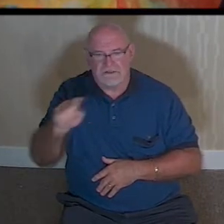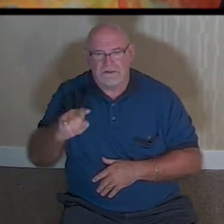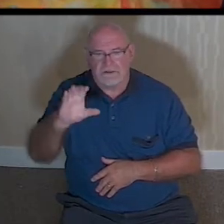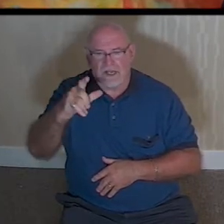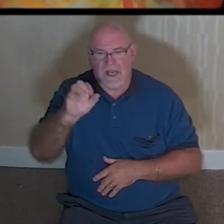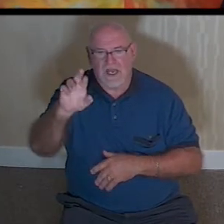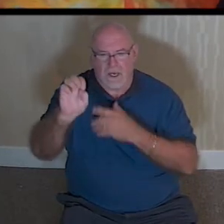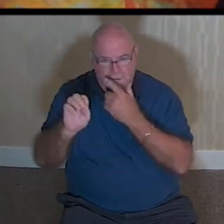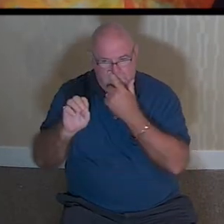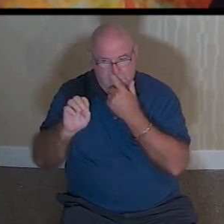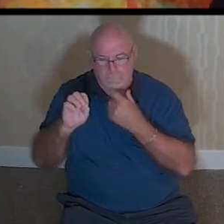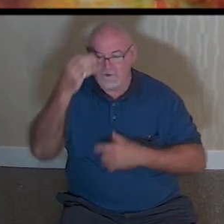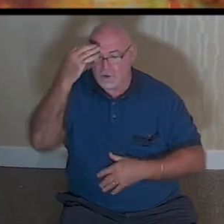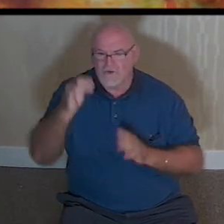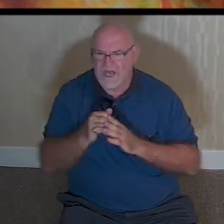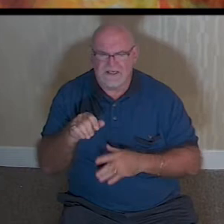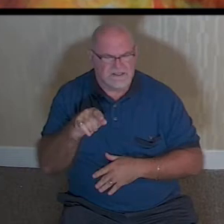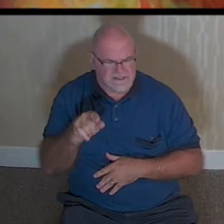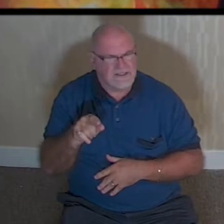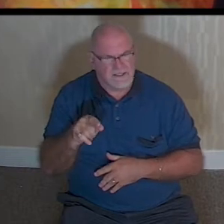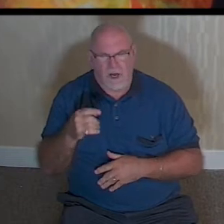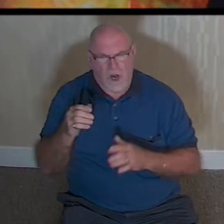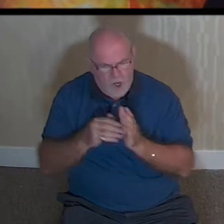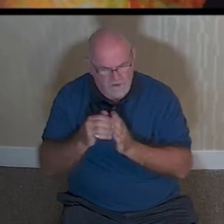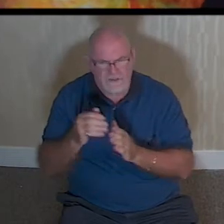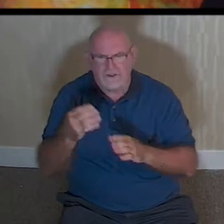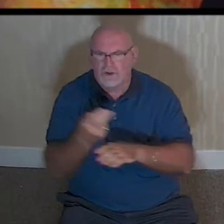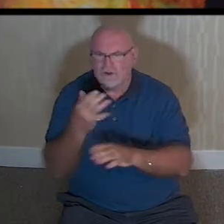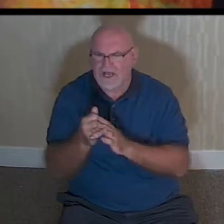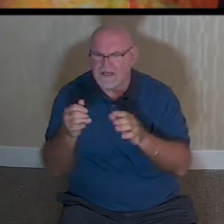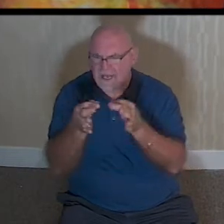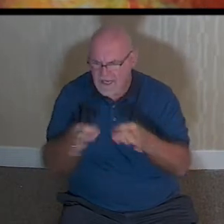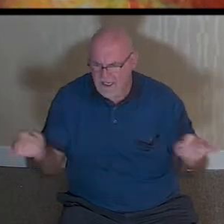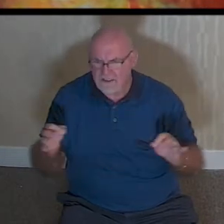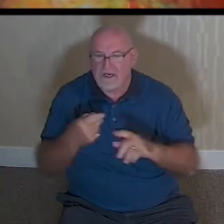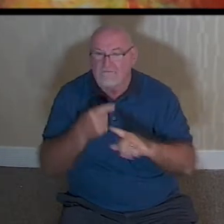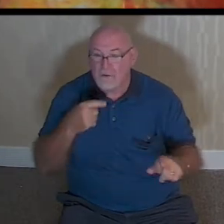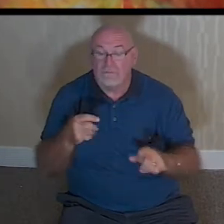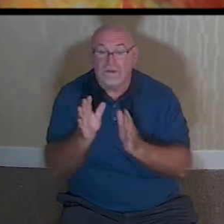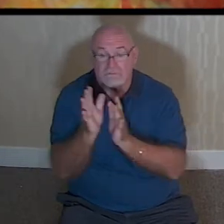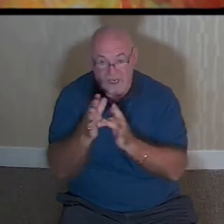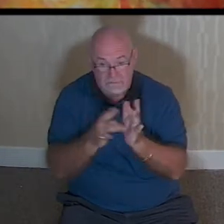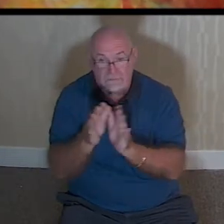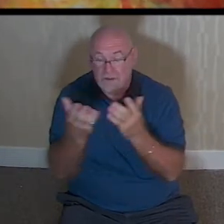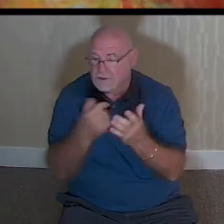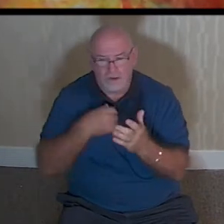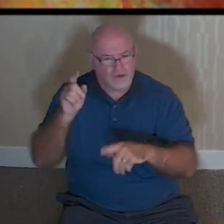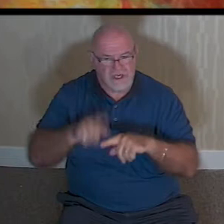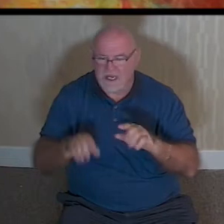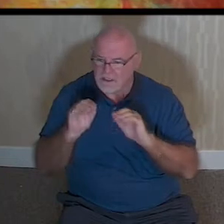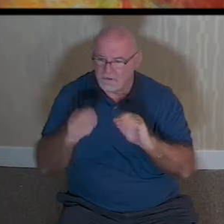Reverend Elizabeth, you knew that she often used that line. It comes from Scripture, that you can't put